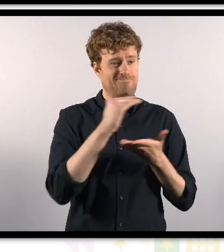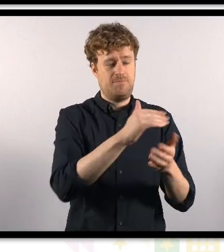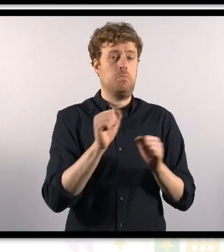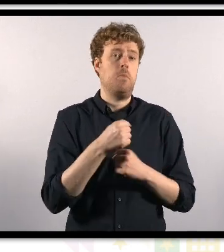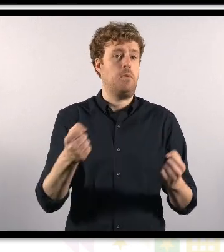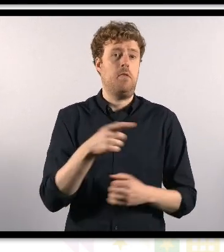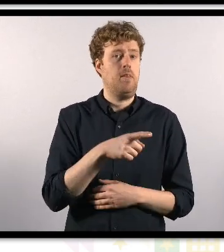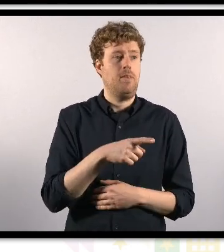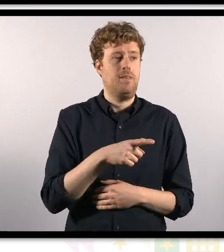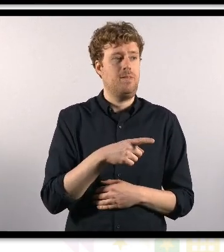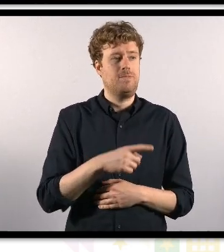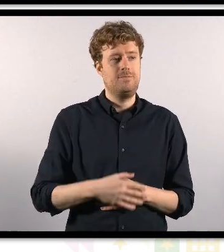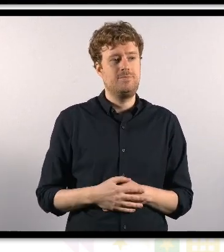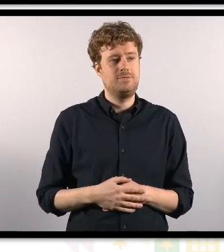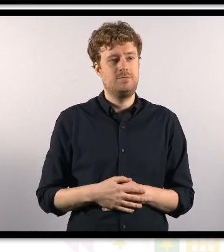abyss as a result.